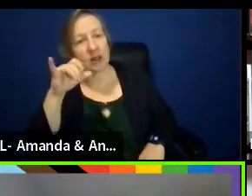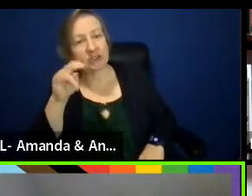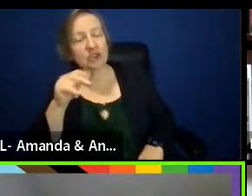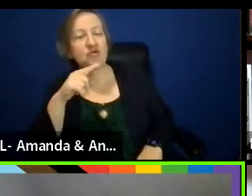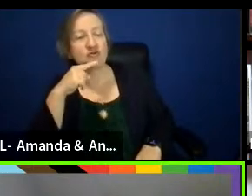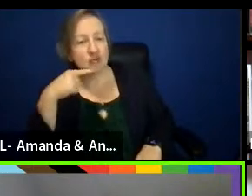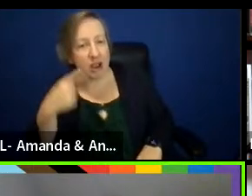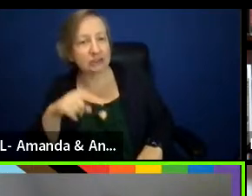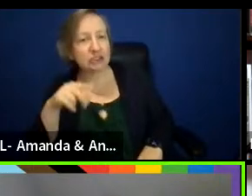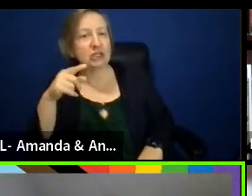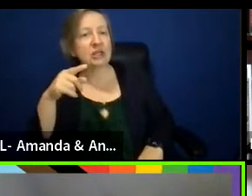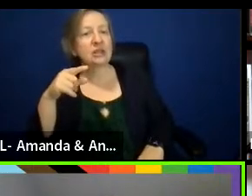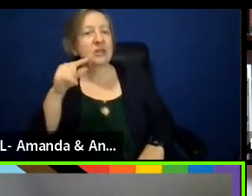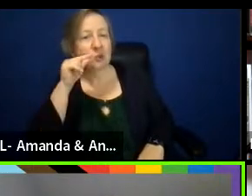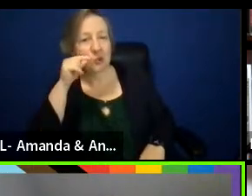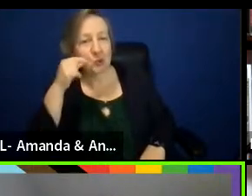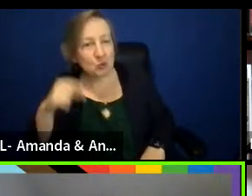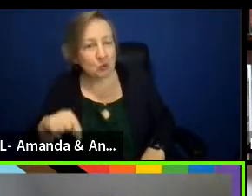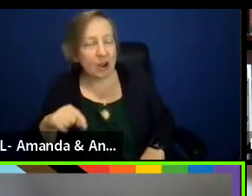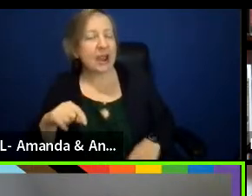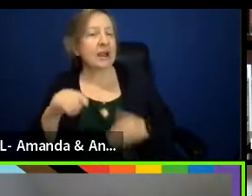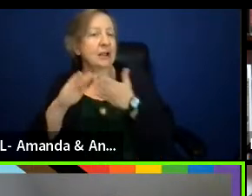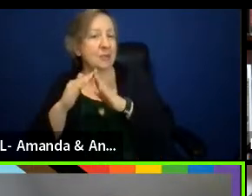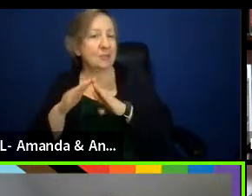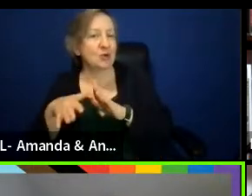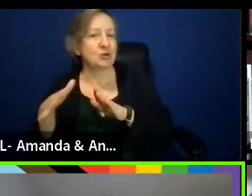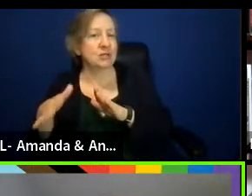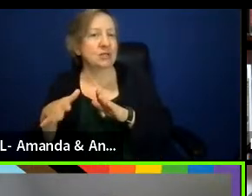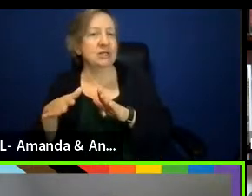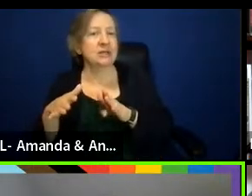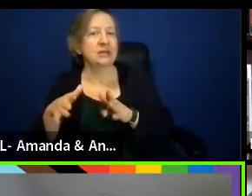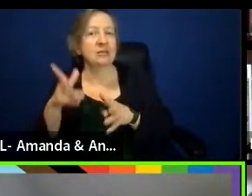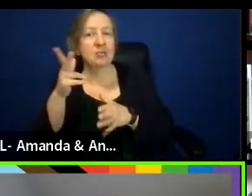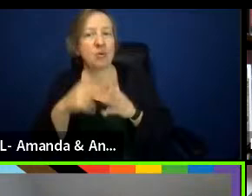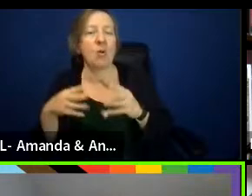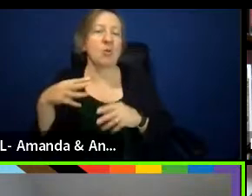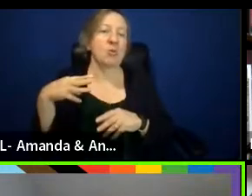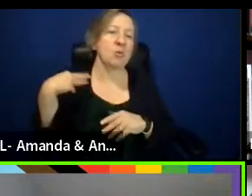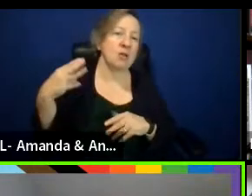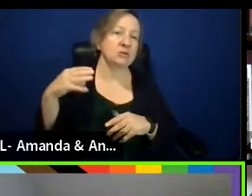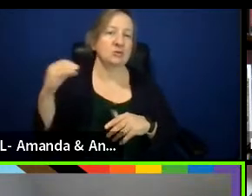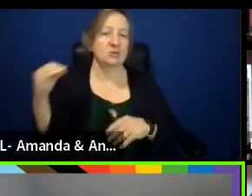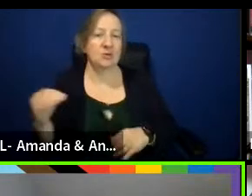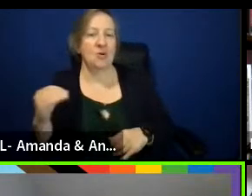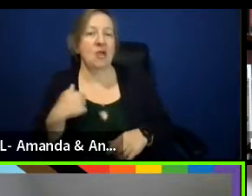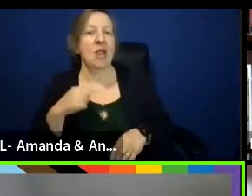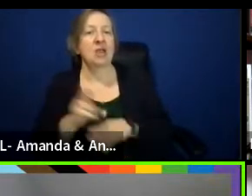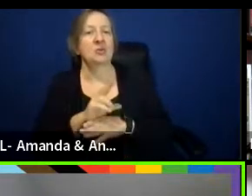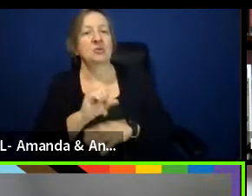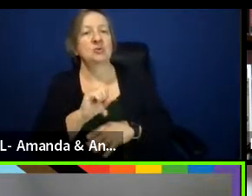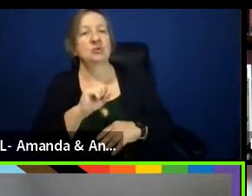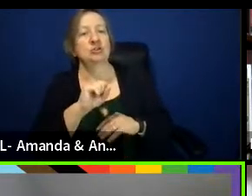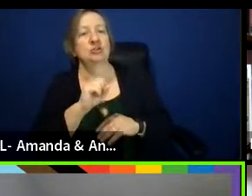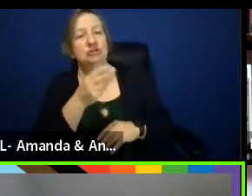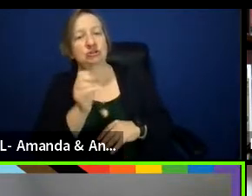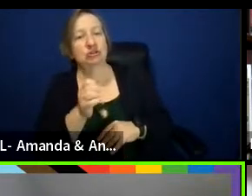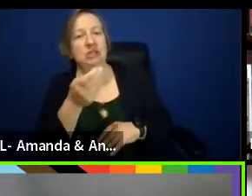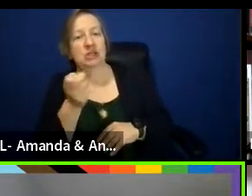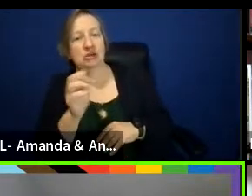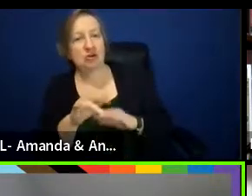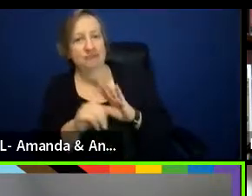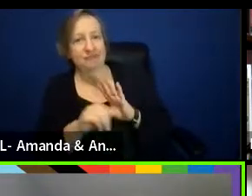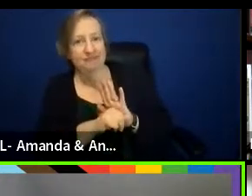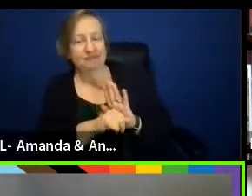speaking community on both sides of the river. And I use pronouns she, her. And I